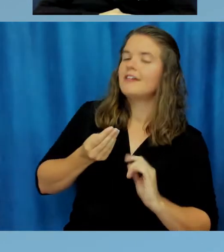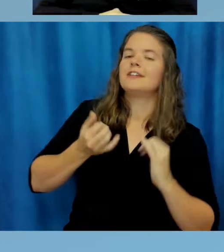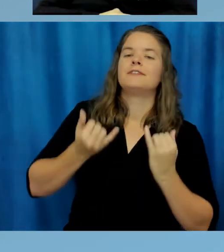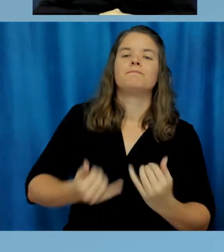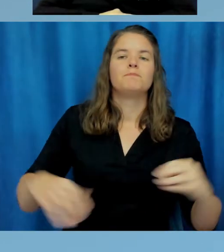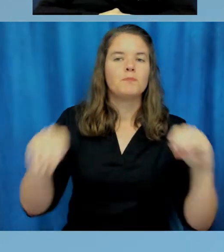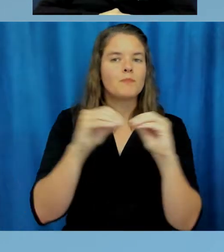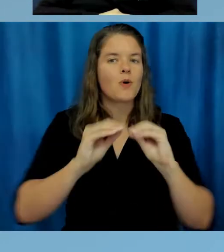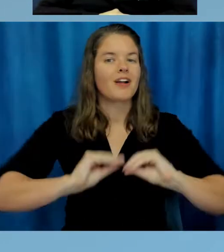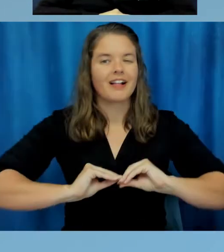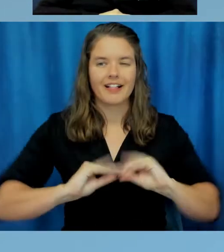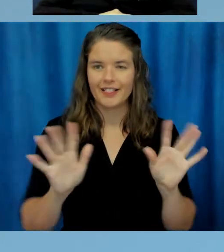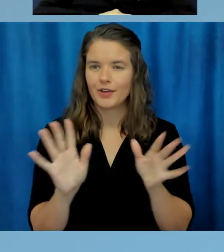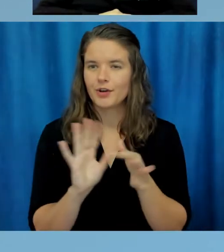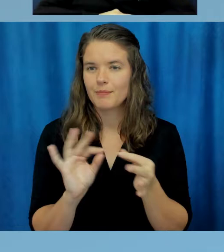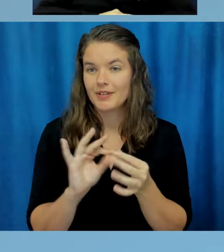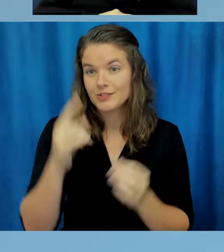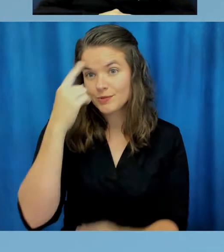much clearer message for you.